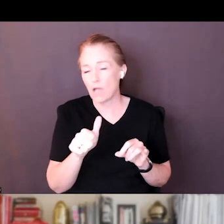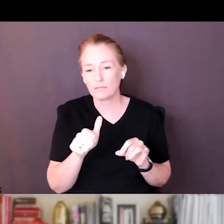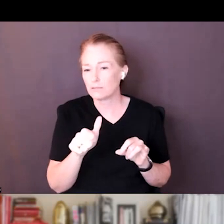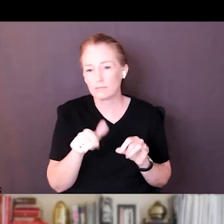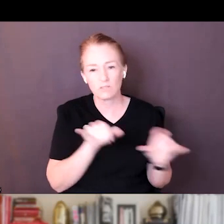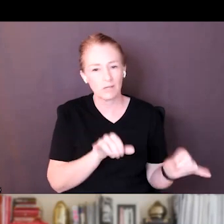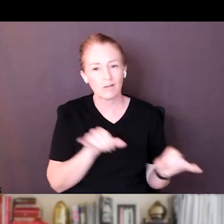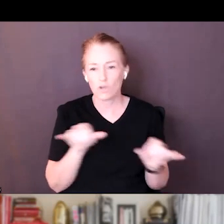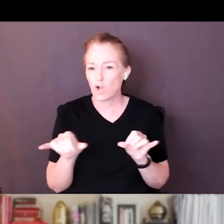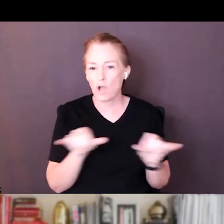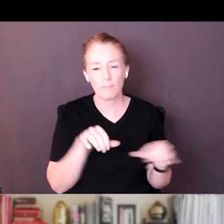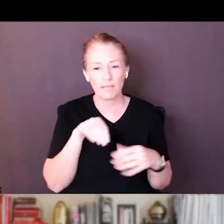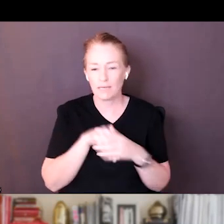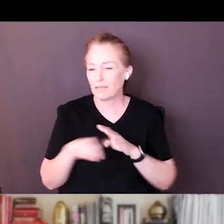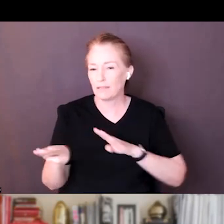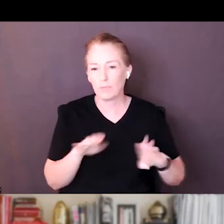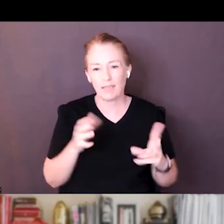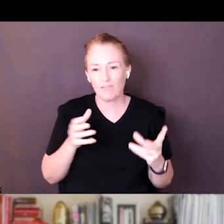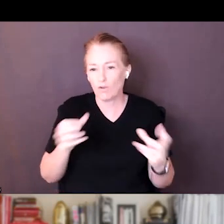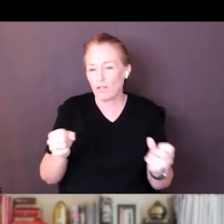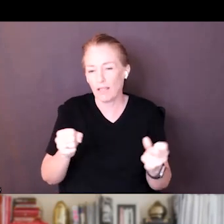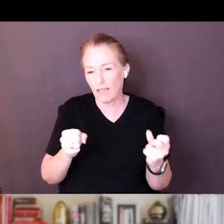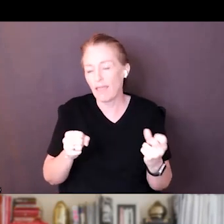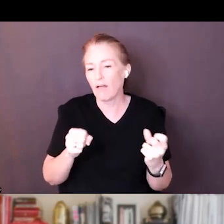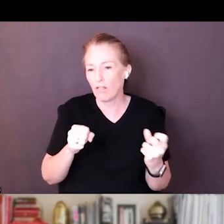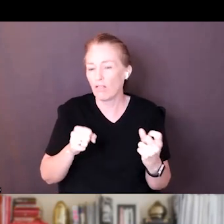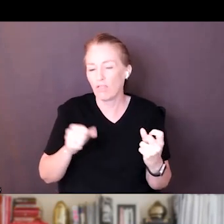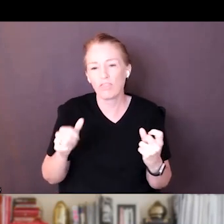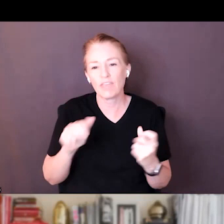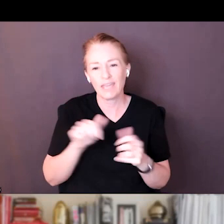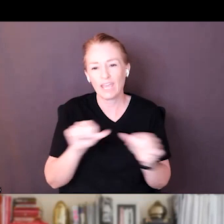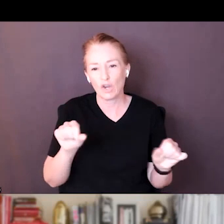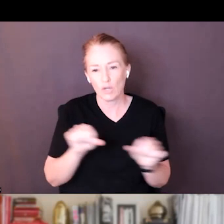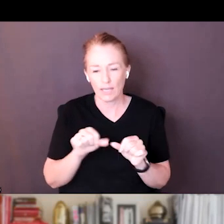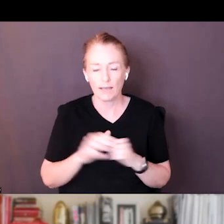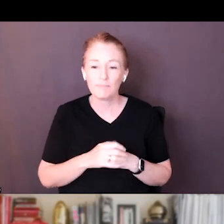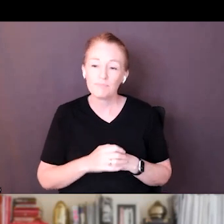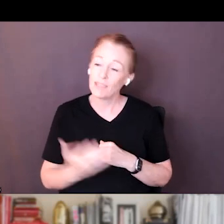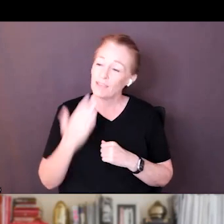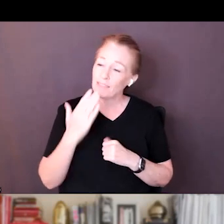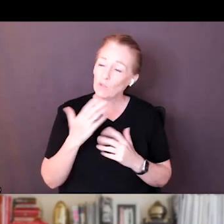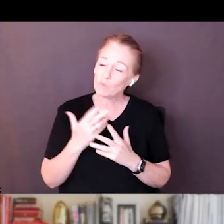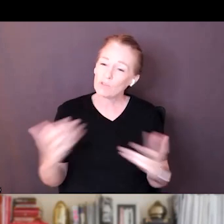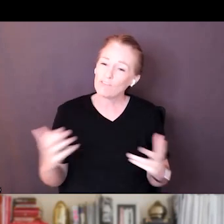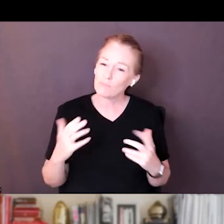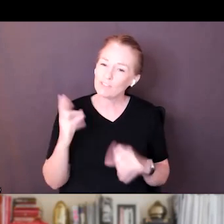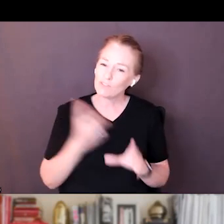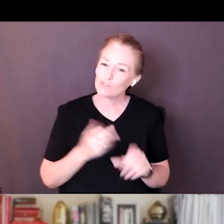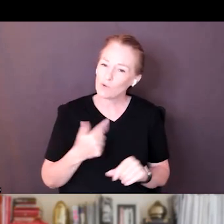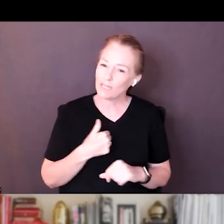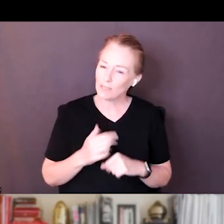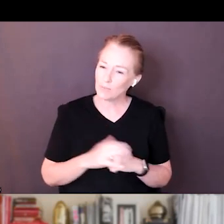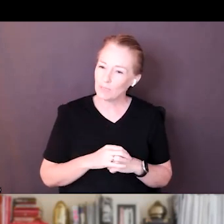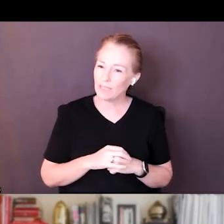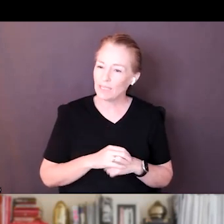the behavioral health side of things. Well, thank you so much for hopping on with me. And like I said, Dr. Olson fleshes this